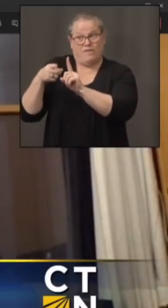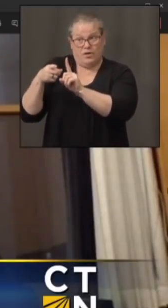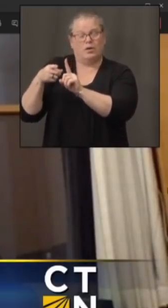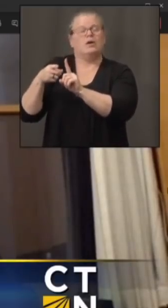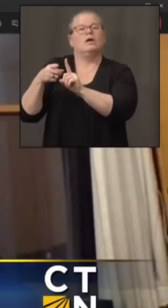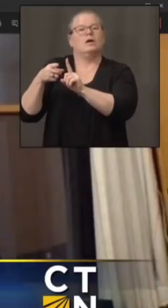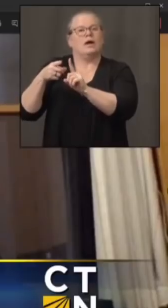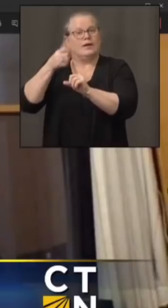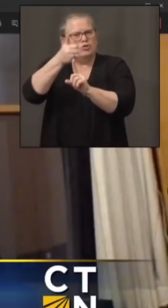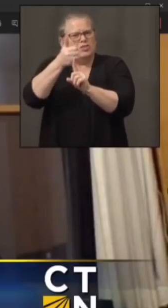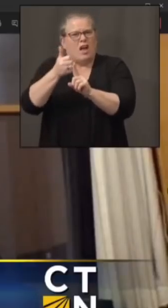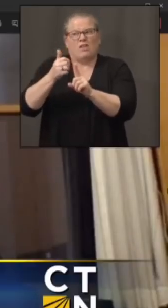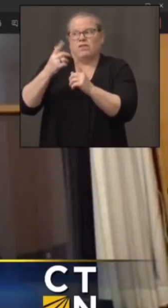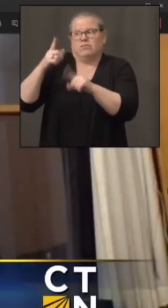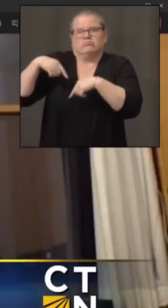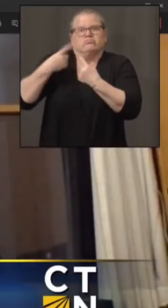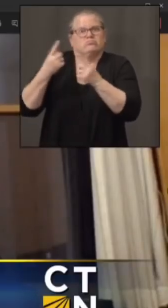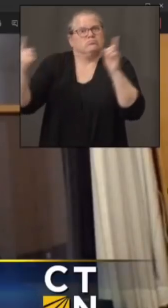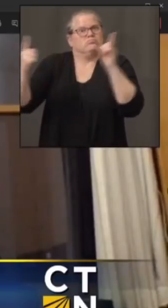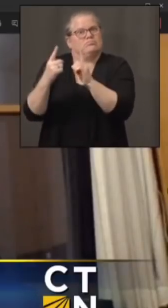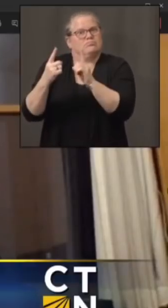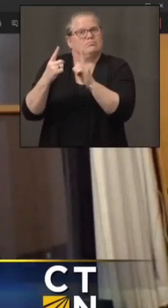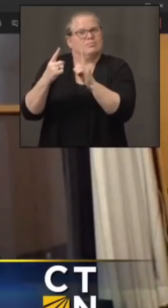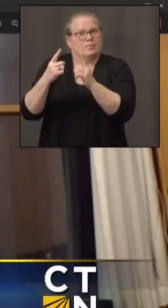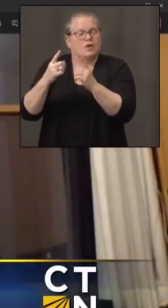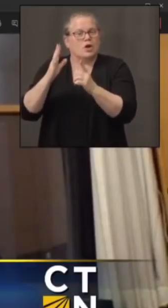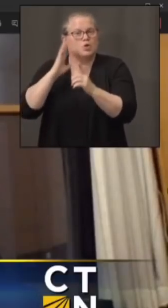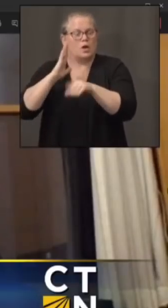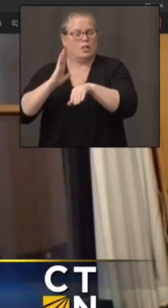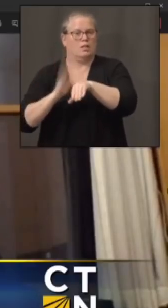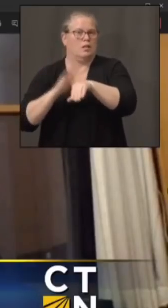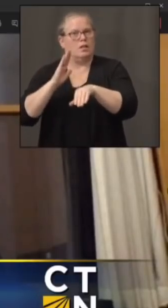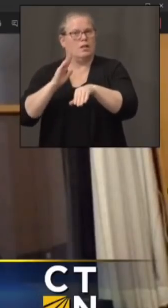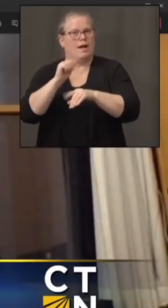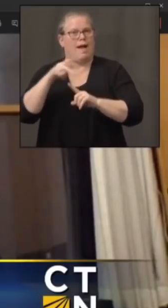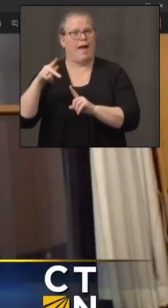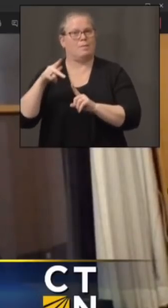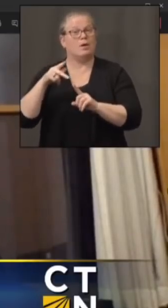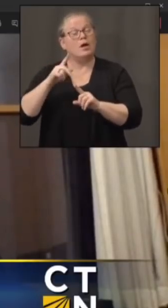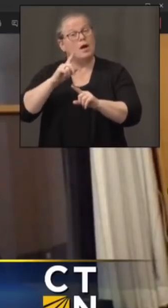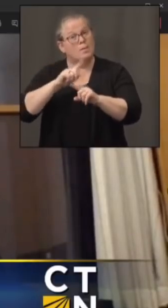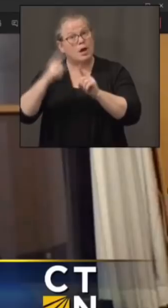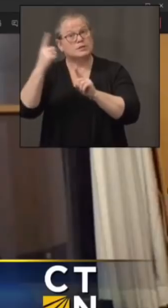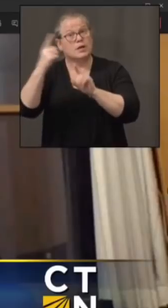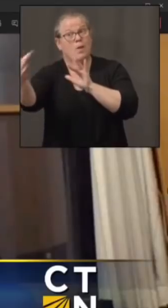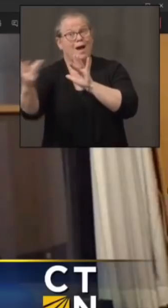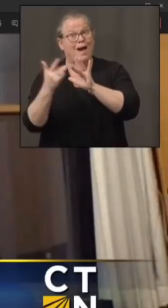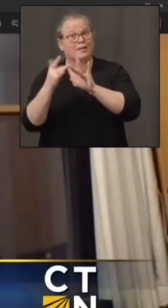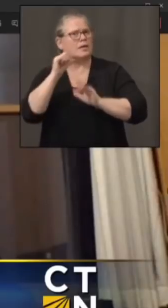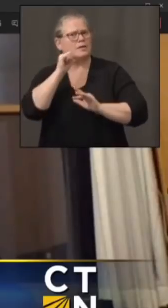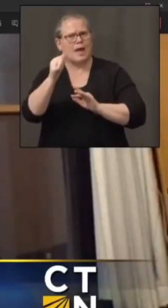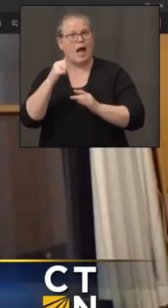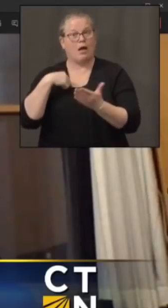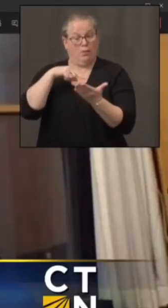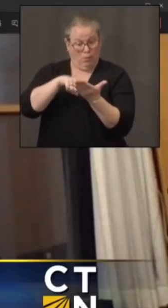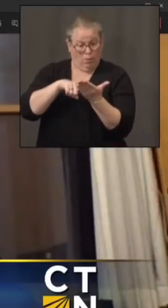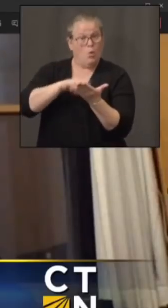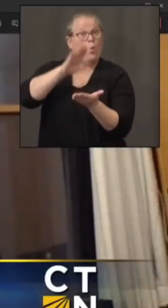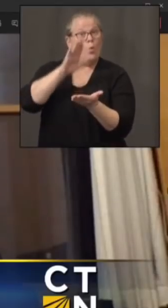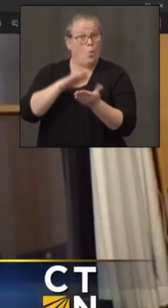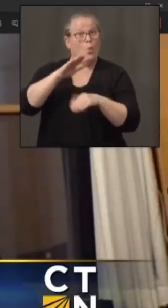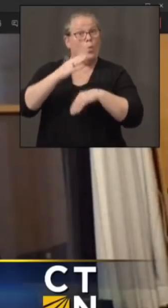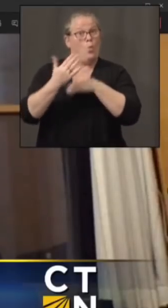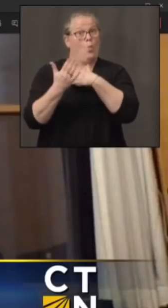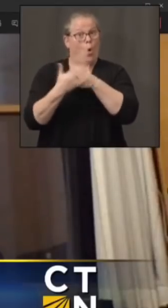instructions about things you can do, but you will not hear from anyone. It's only if you reach out to a contact tracer that we can provide additional supports. But in the